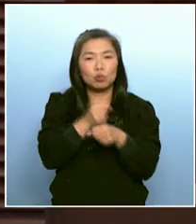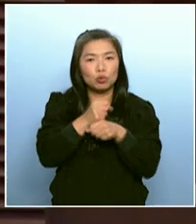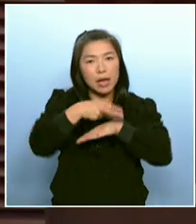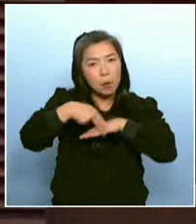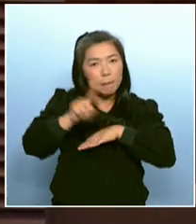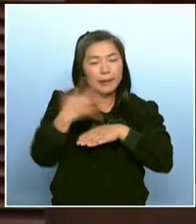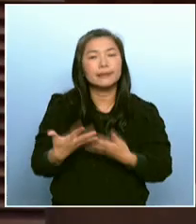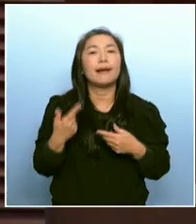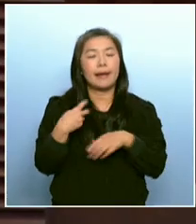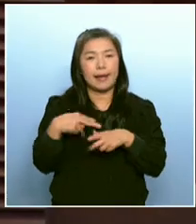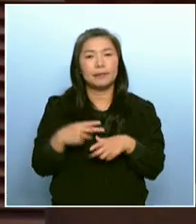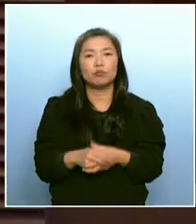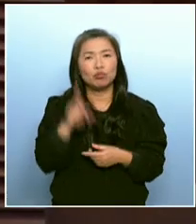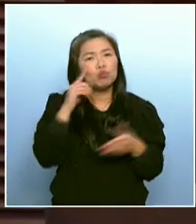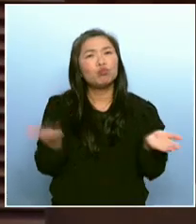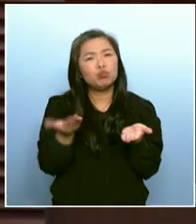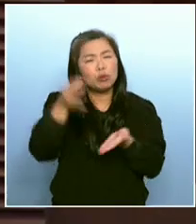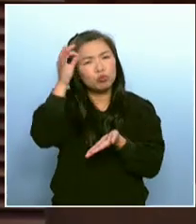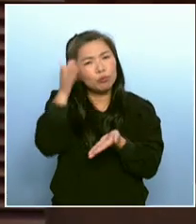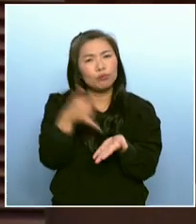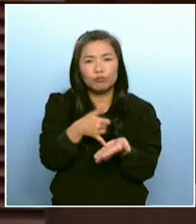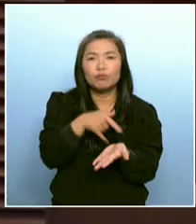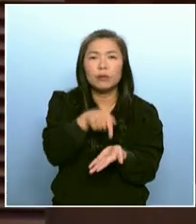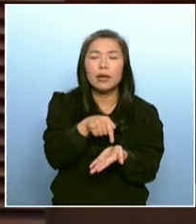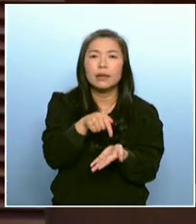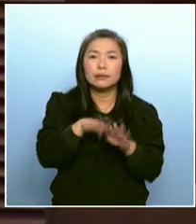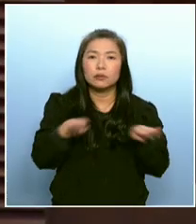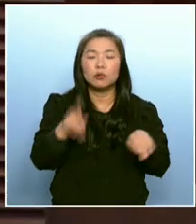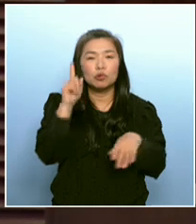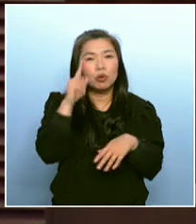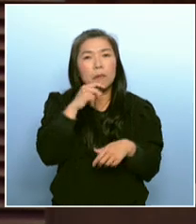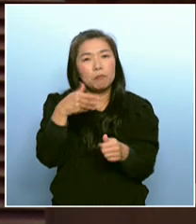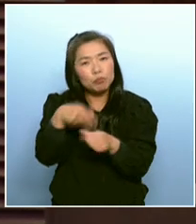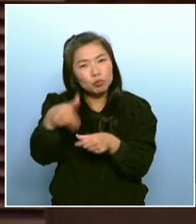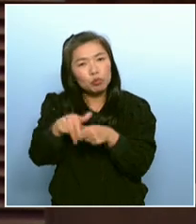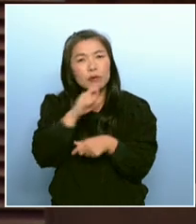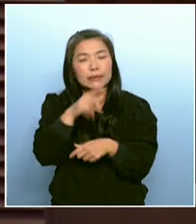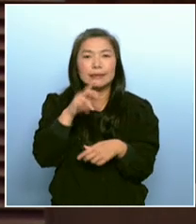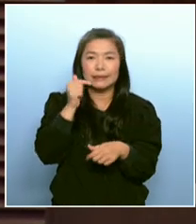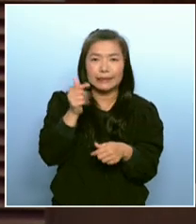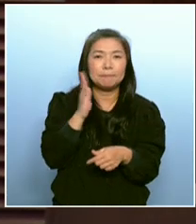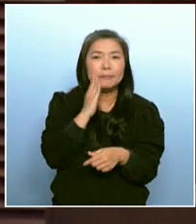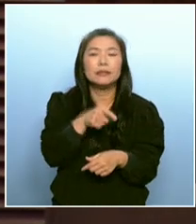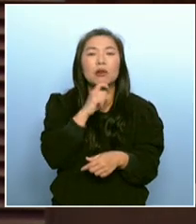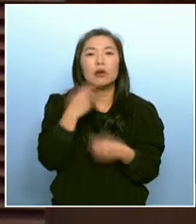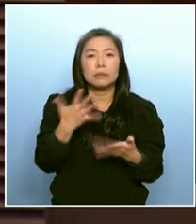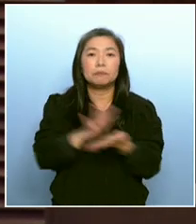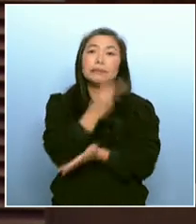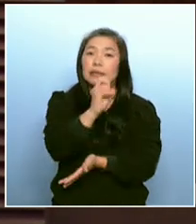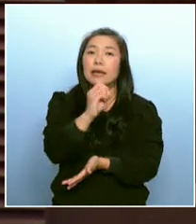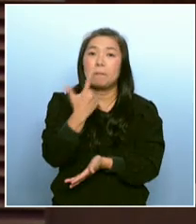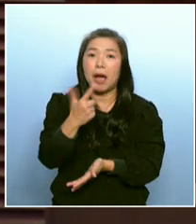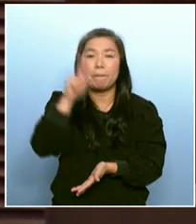reduce intergenerational poverty. To encourage children from disadvantaged communities to plan for their future and cultivate